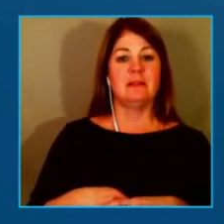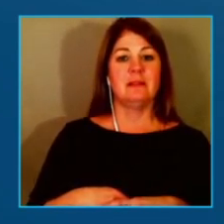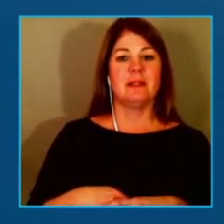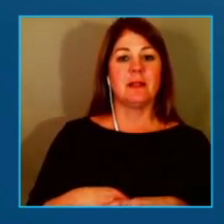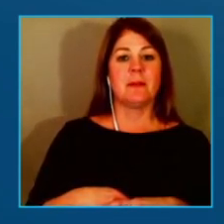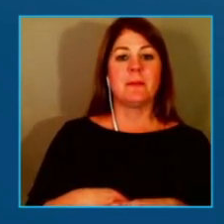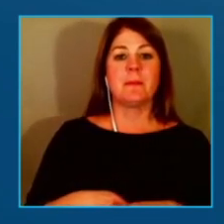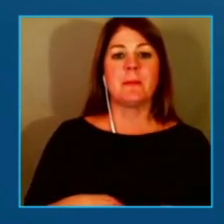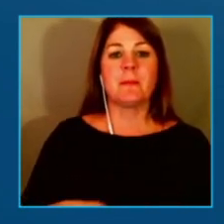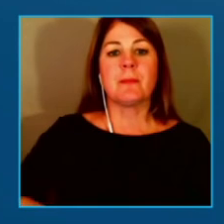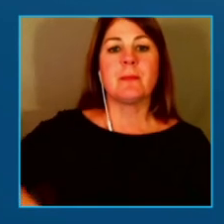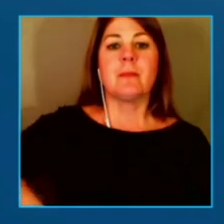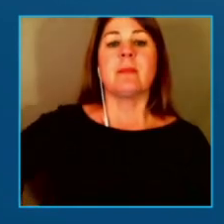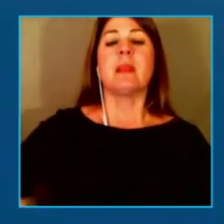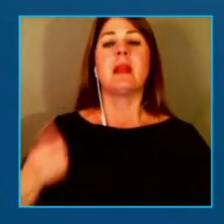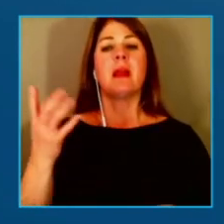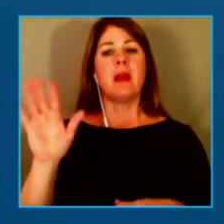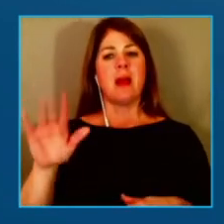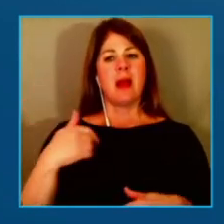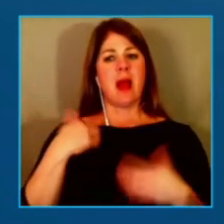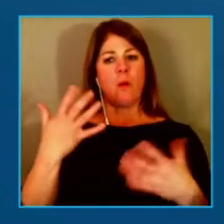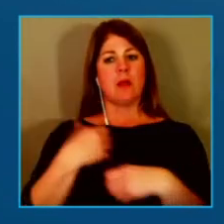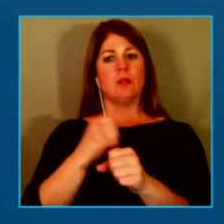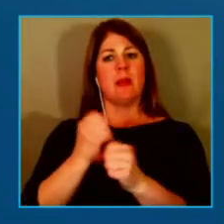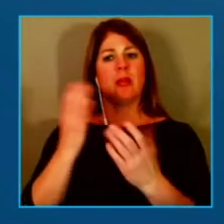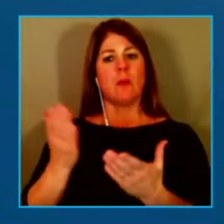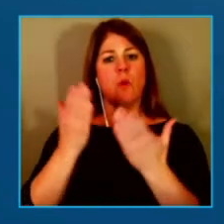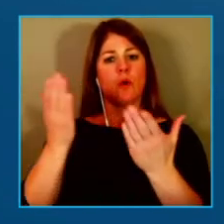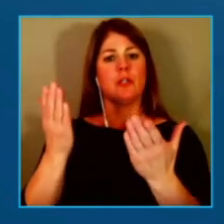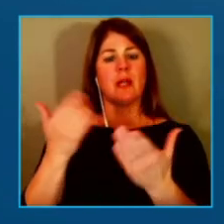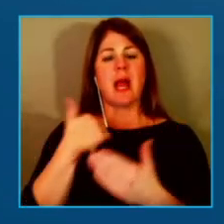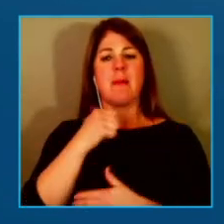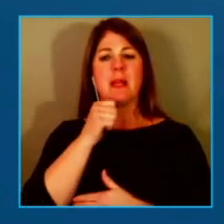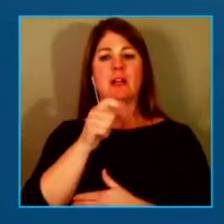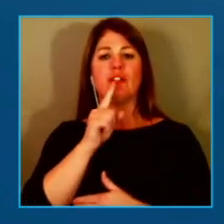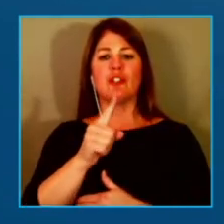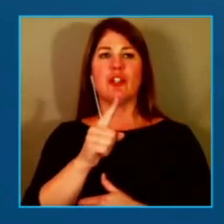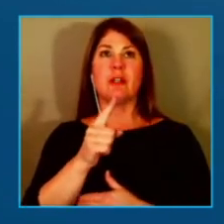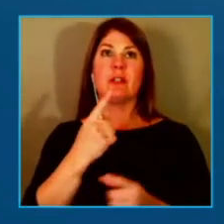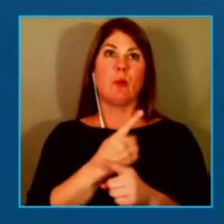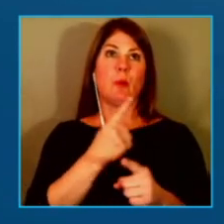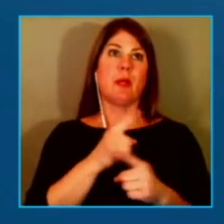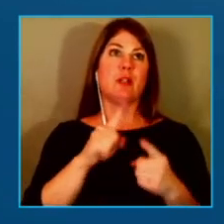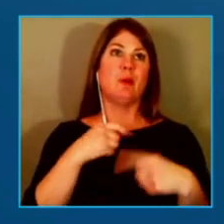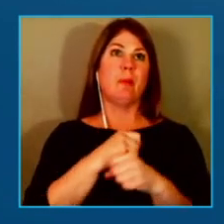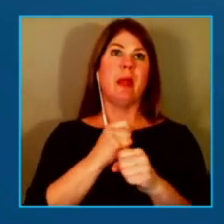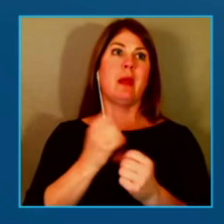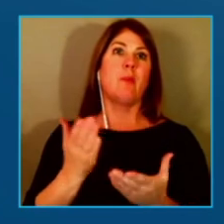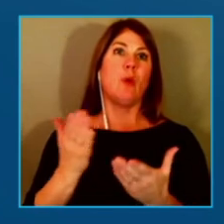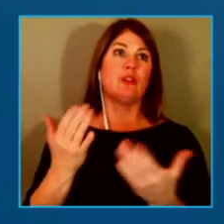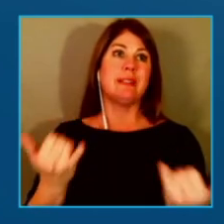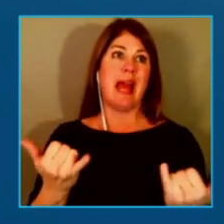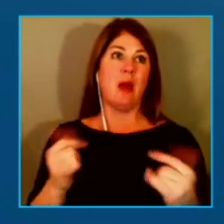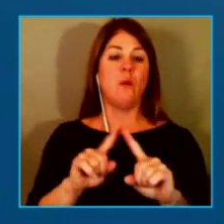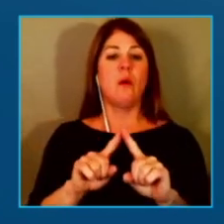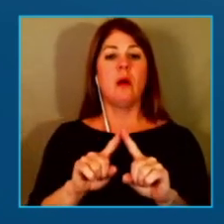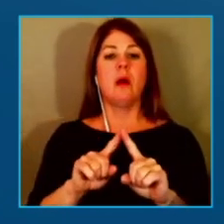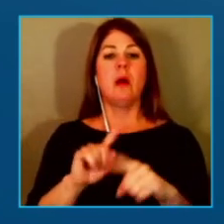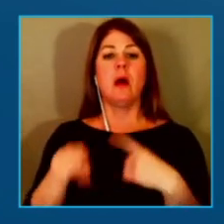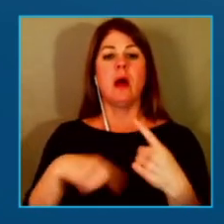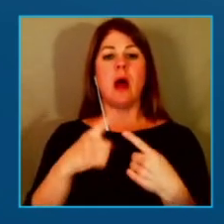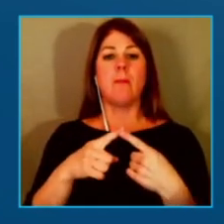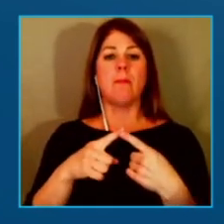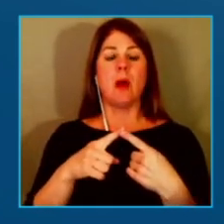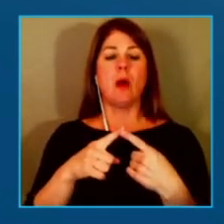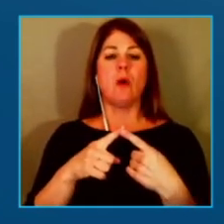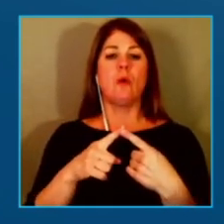I want to make a motion. I'm not sure it's not appropriate to make the motion now about the jurisdiction of the Rules and